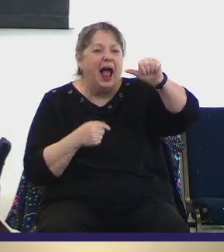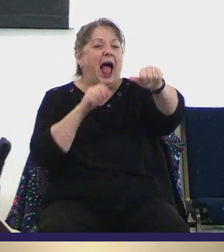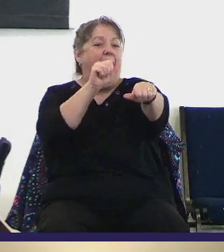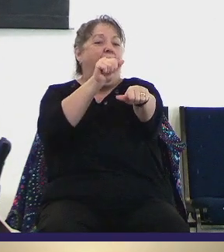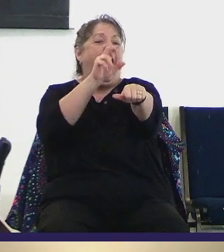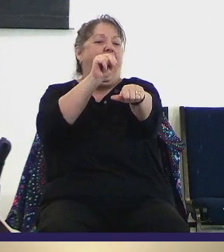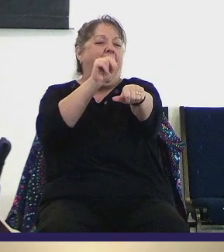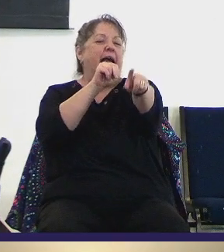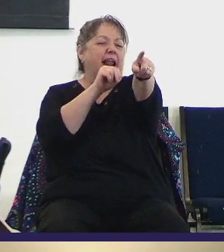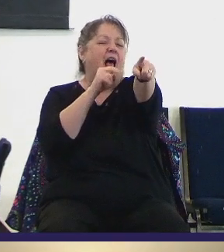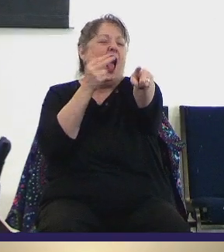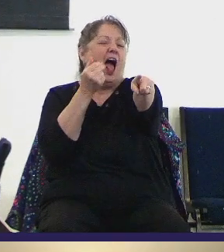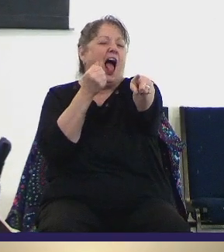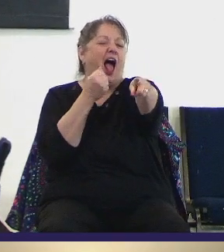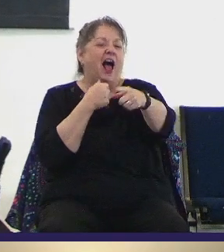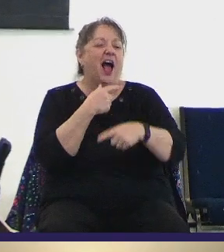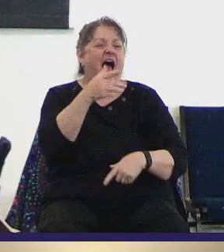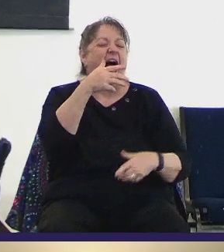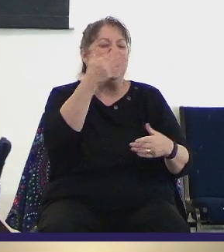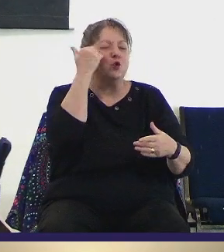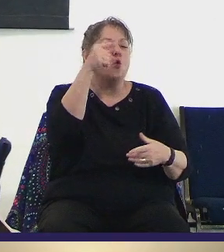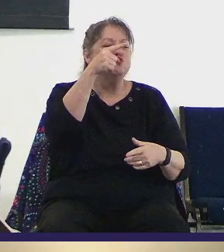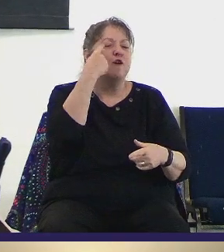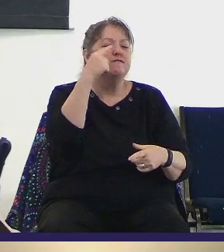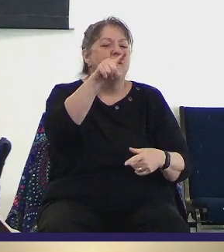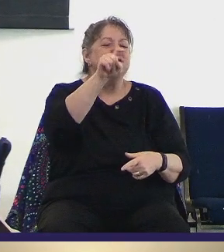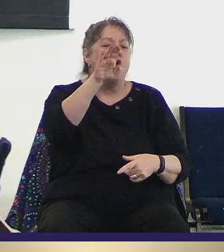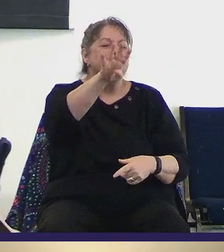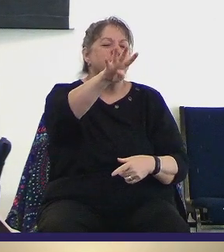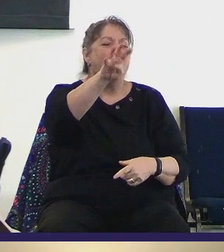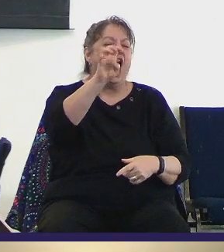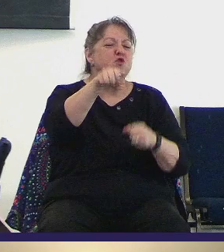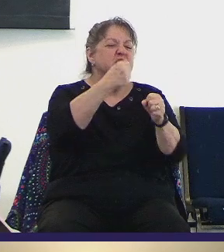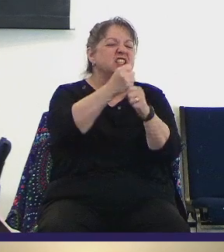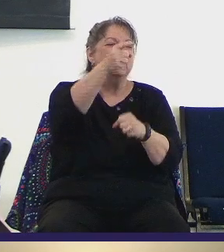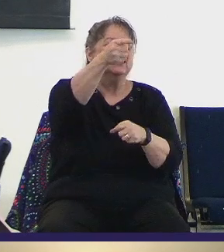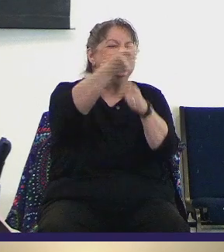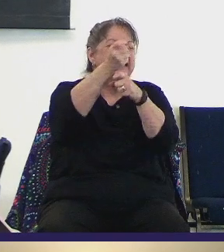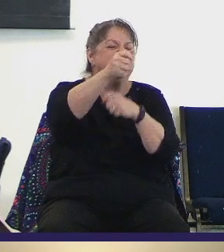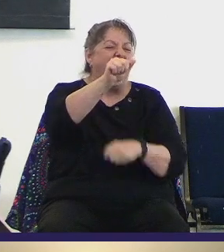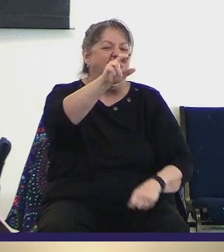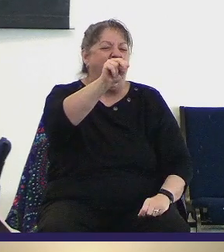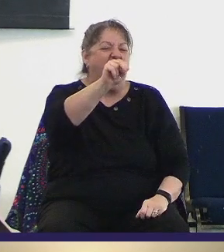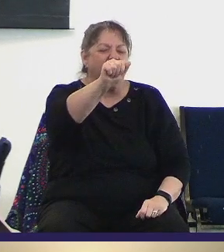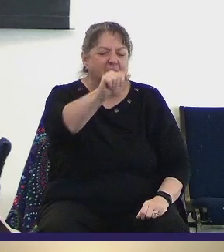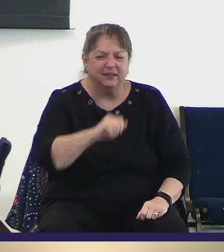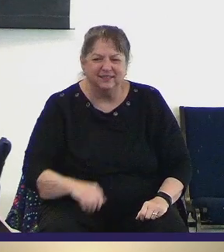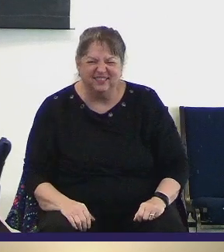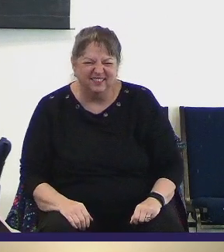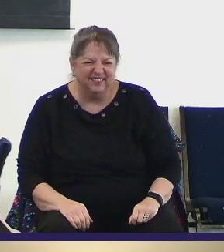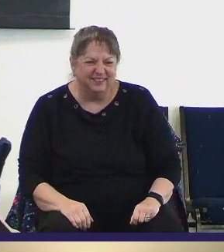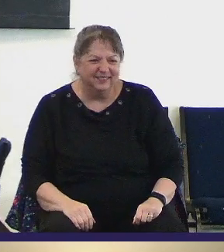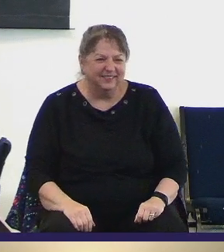I know you 400 years. You can put your hand down. I already know you. All right. So praise God for that. All right.